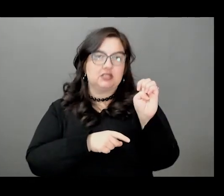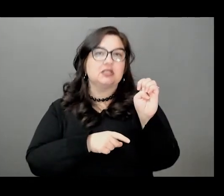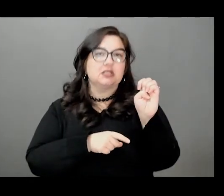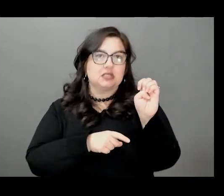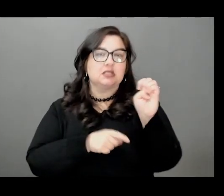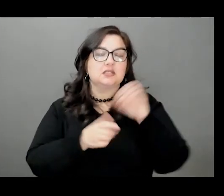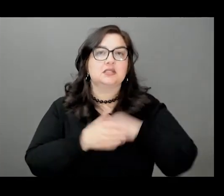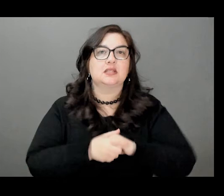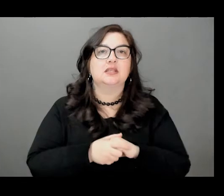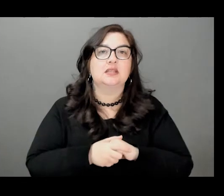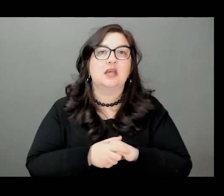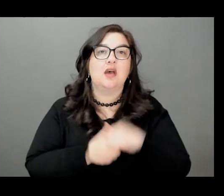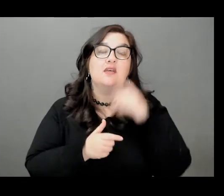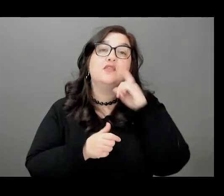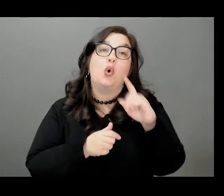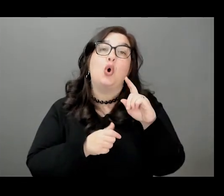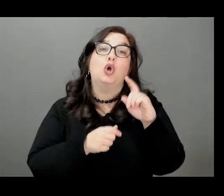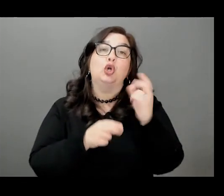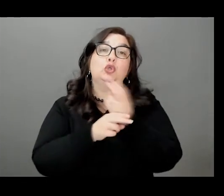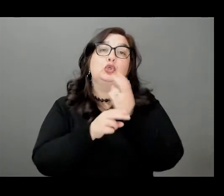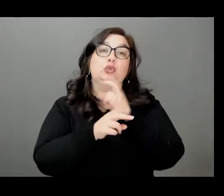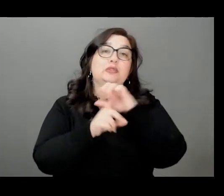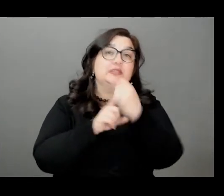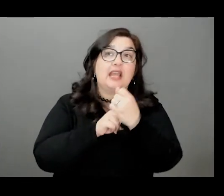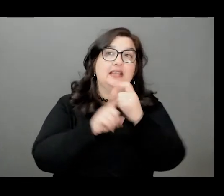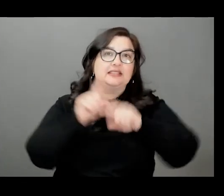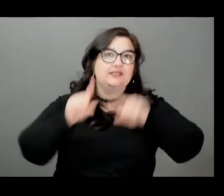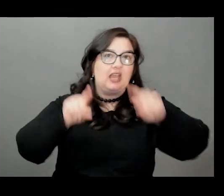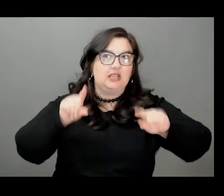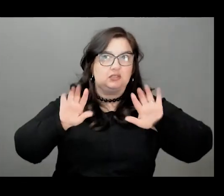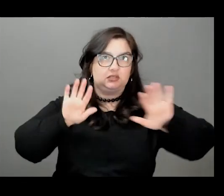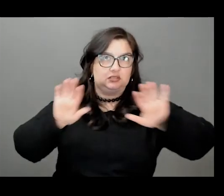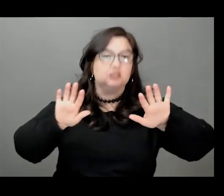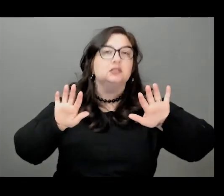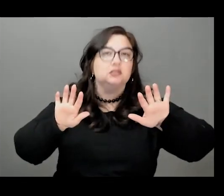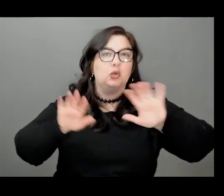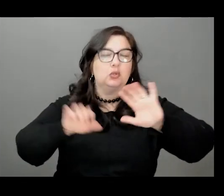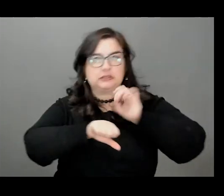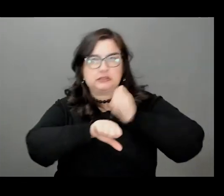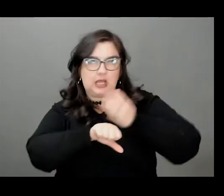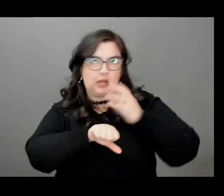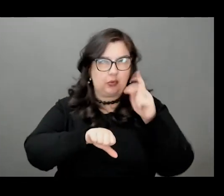workforce, because this is a computer vision use case, and the dynamics for a computer